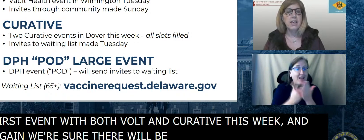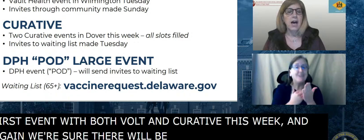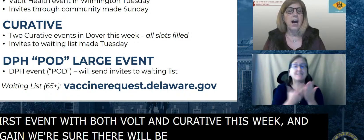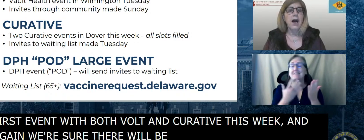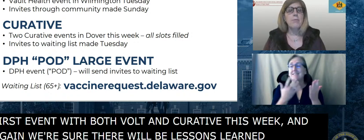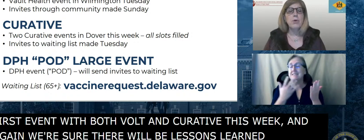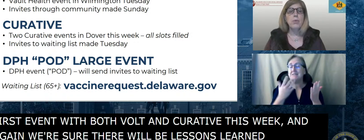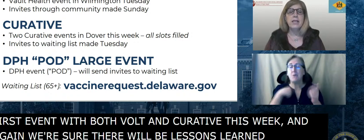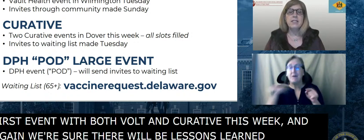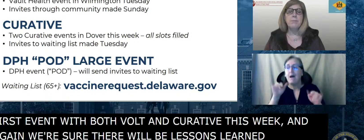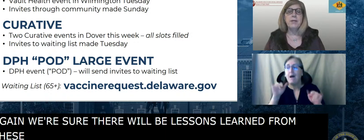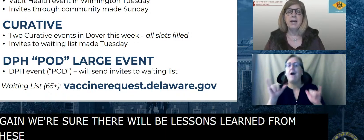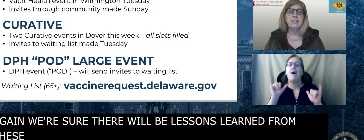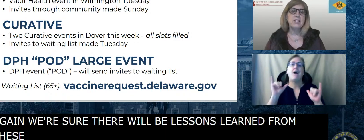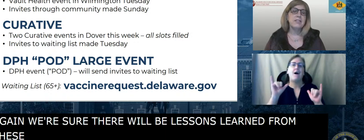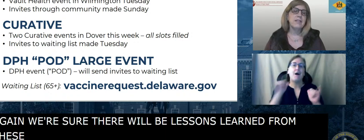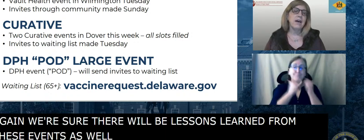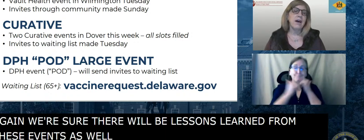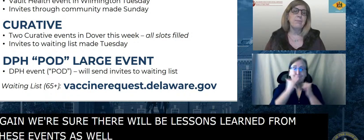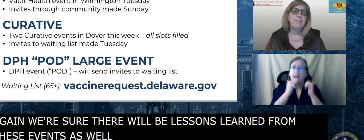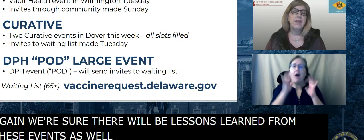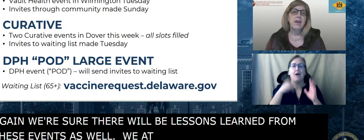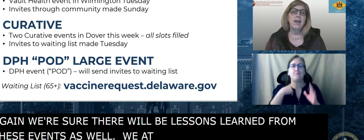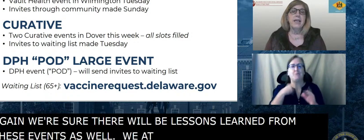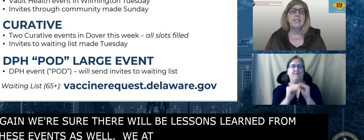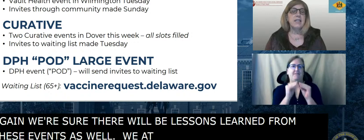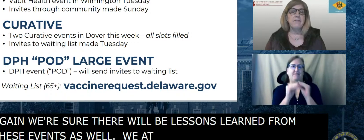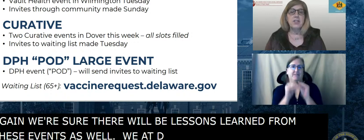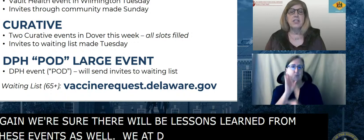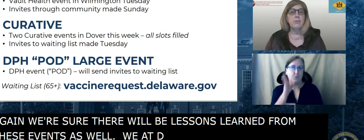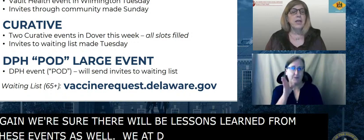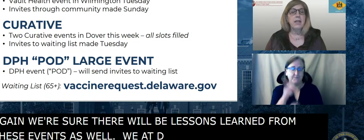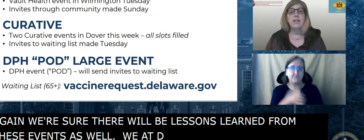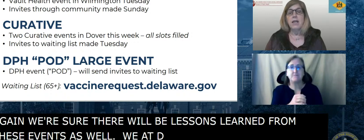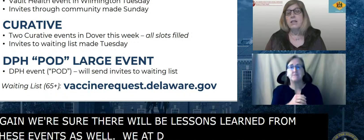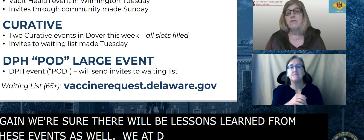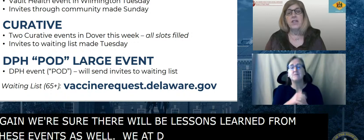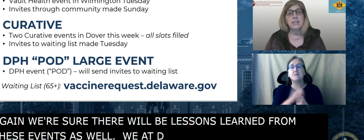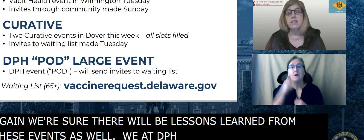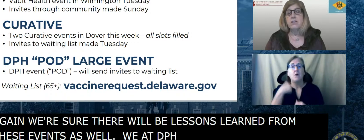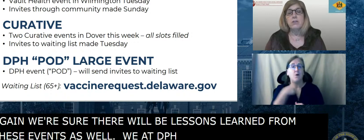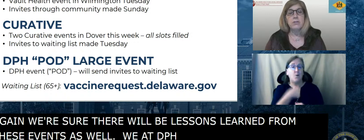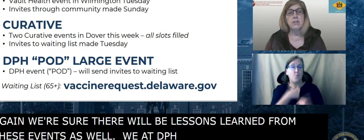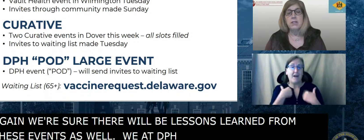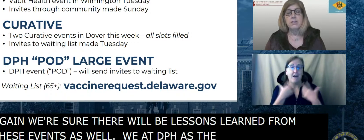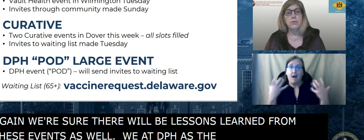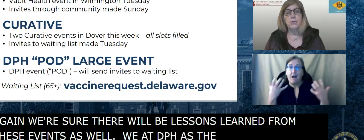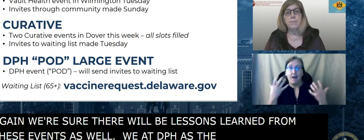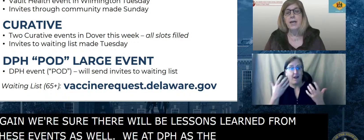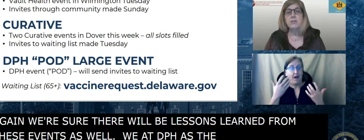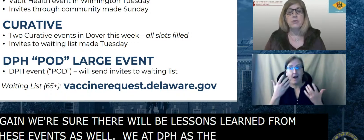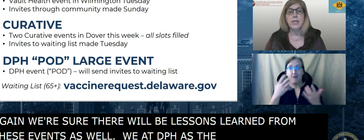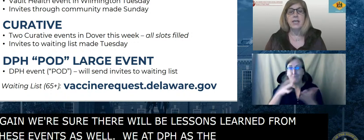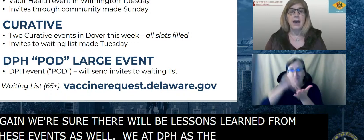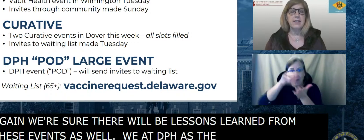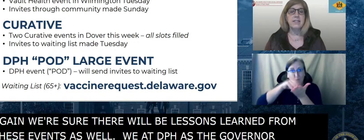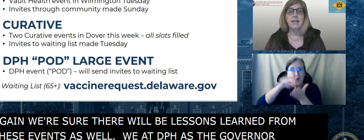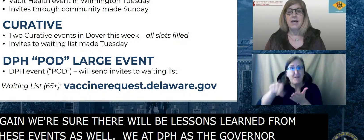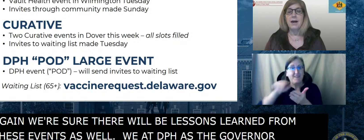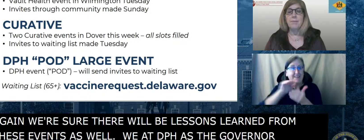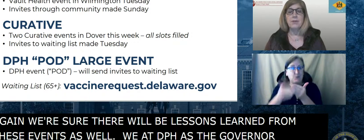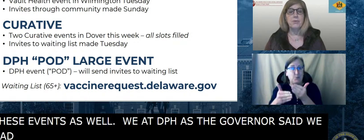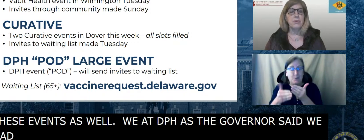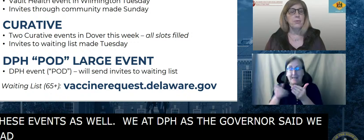well. We at DPH, as the governor said, we had a lot of lessons learned this past